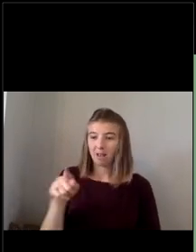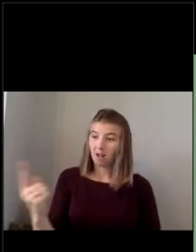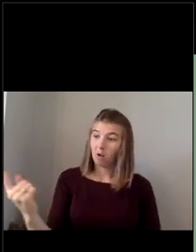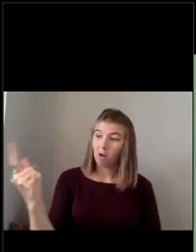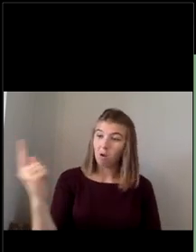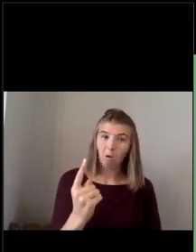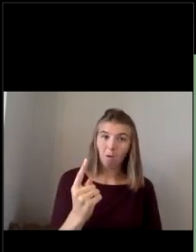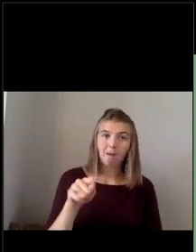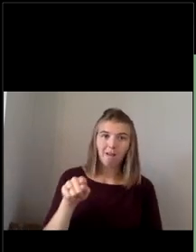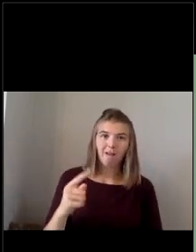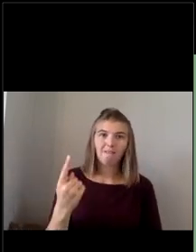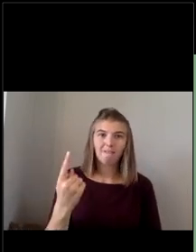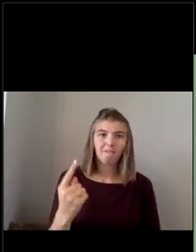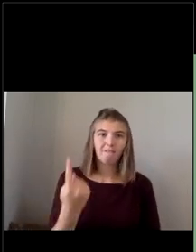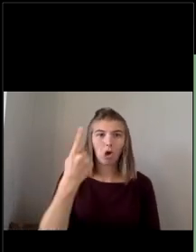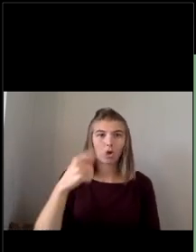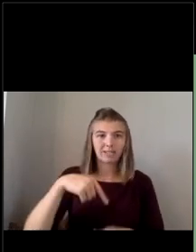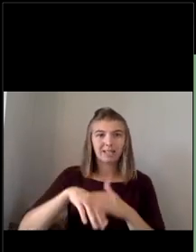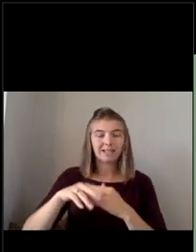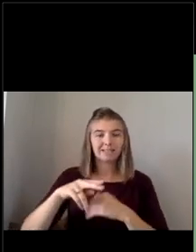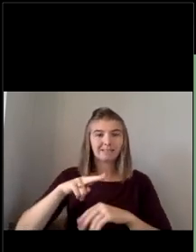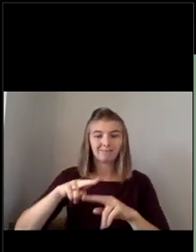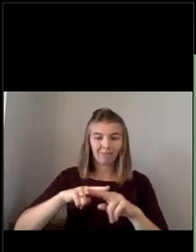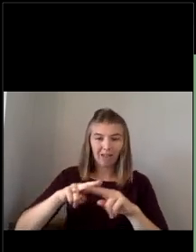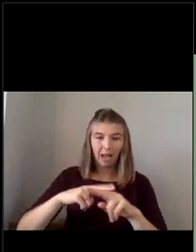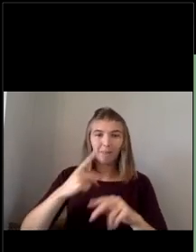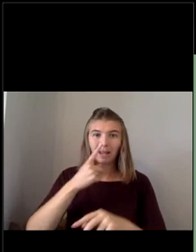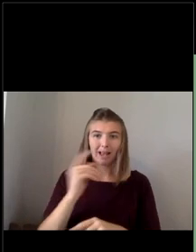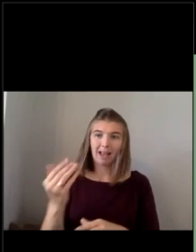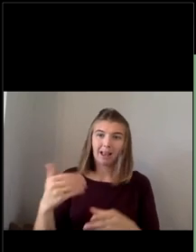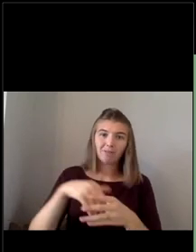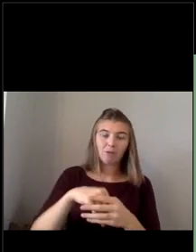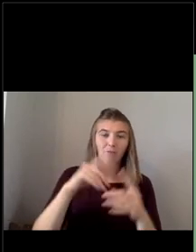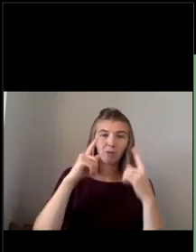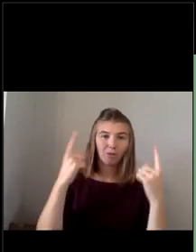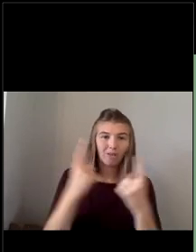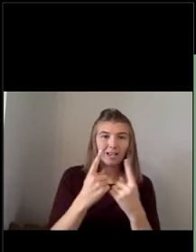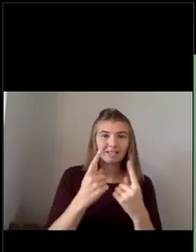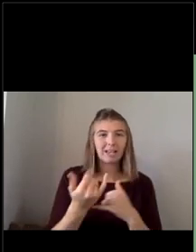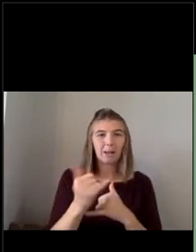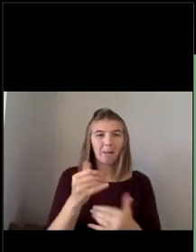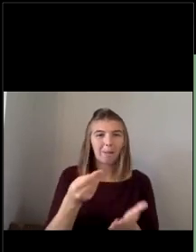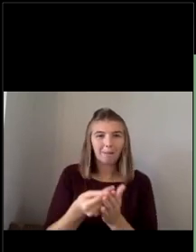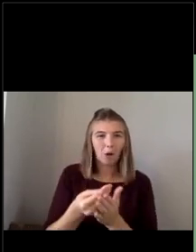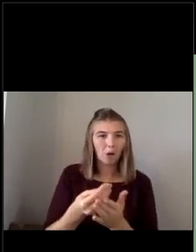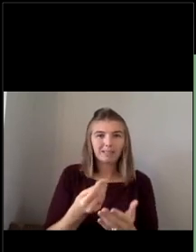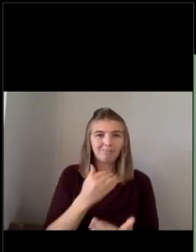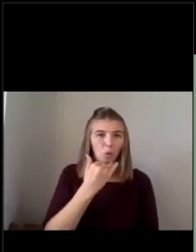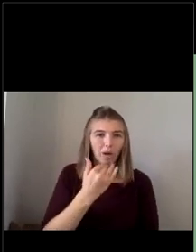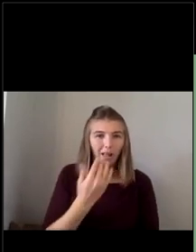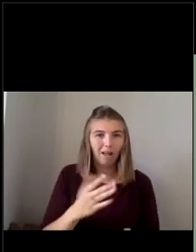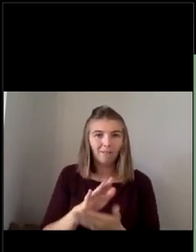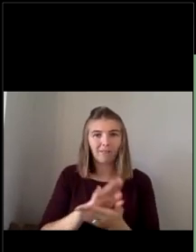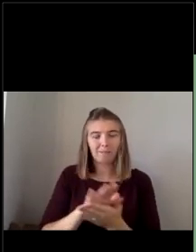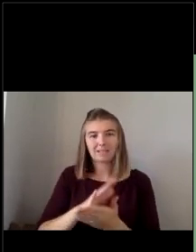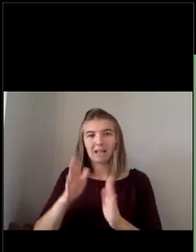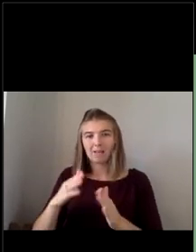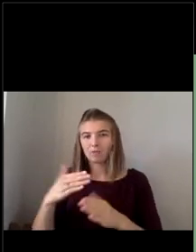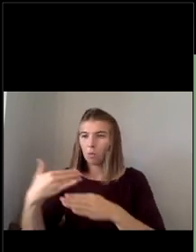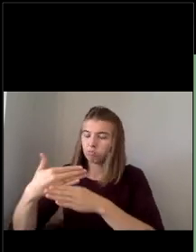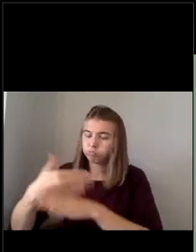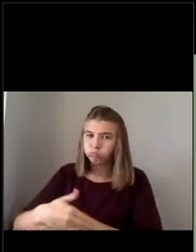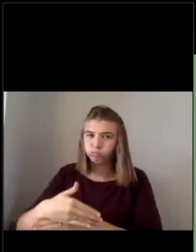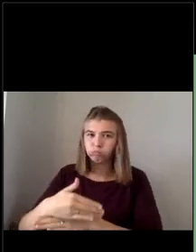make ends meet whilst they're studying, and which means that they often miss out on non-academic activities like societies and